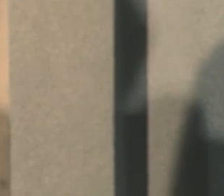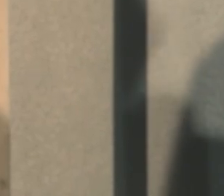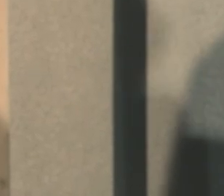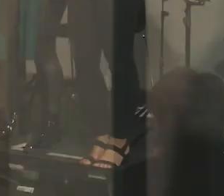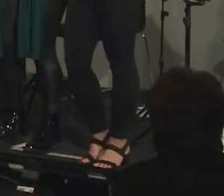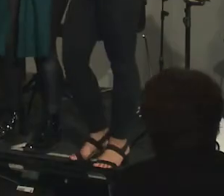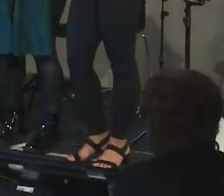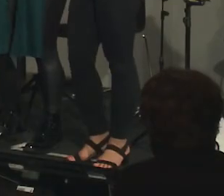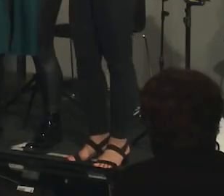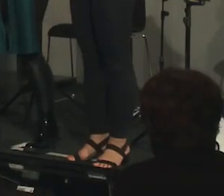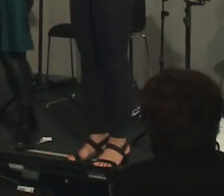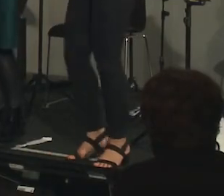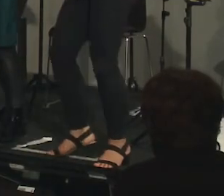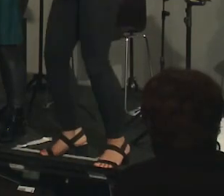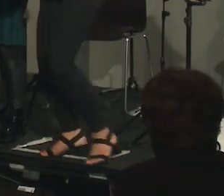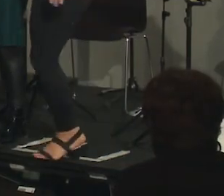Not yet.